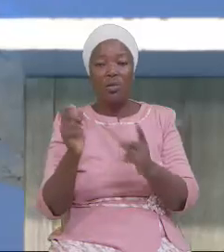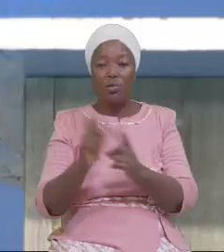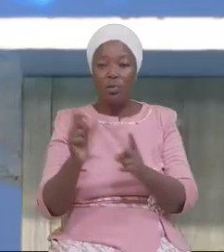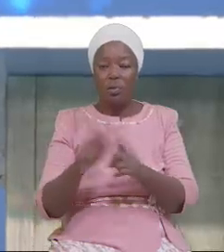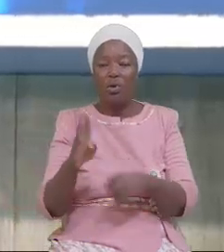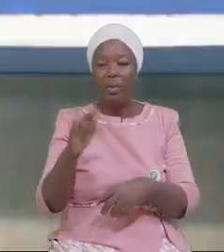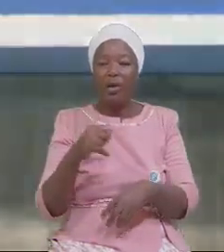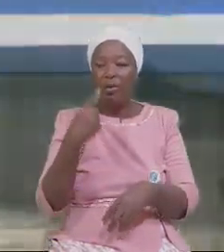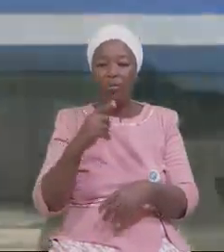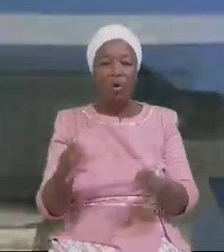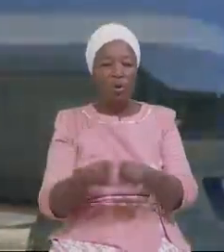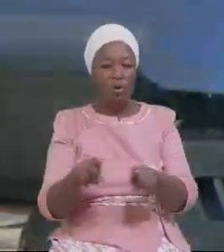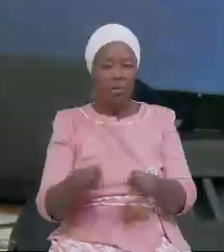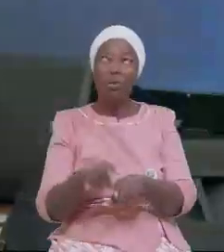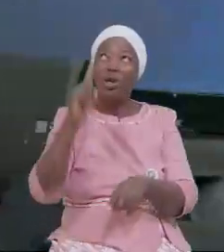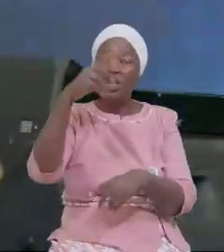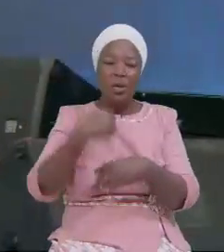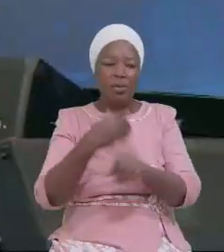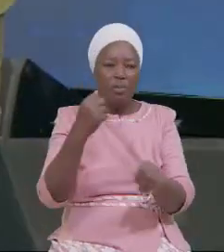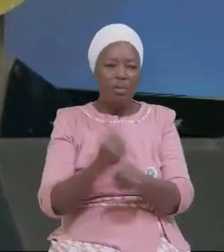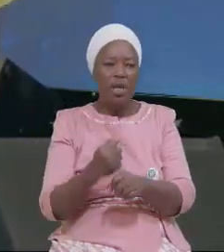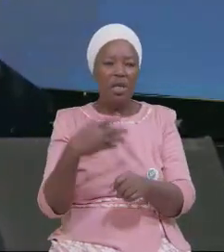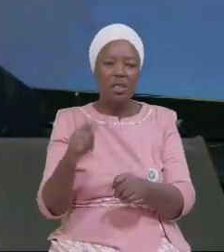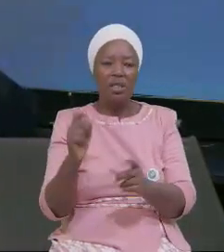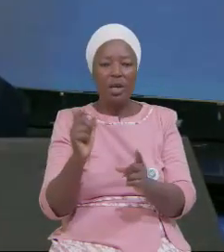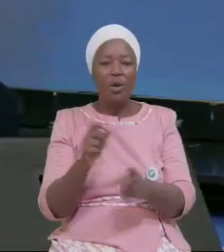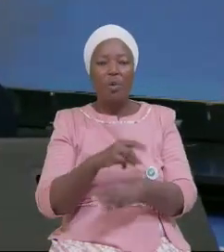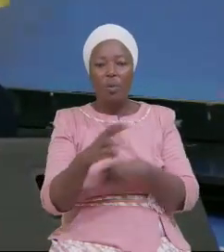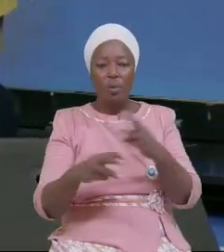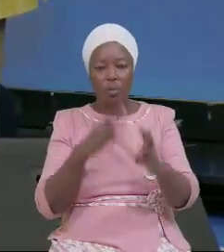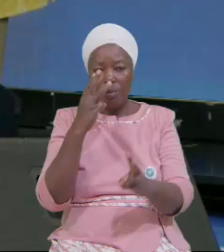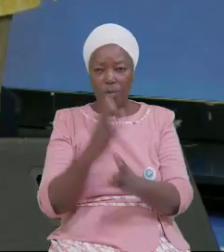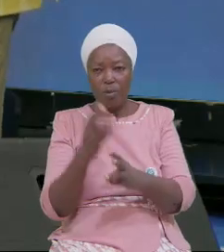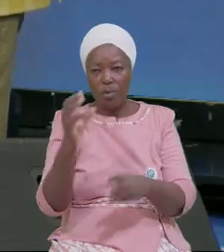also he made the worlds. Understand then,